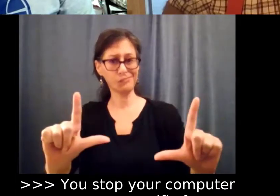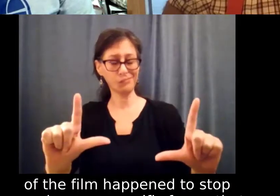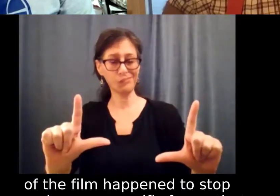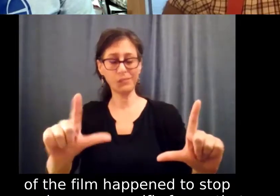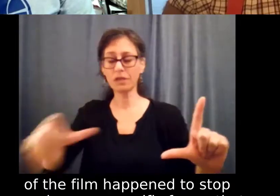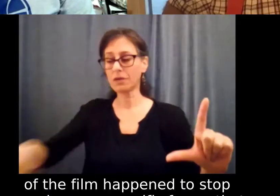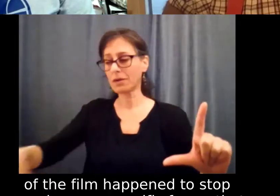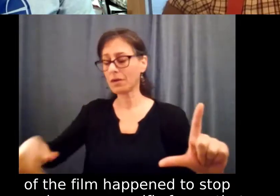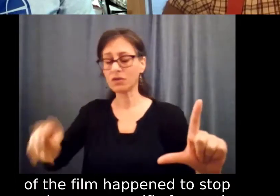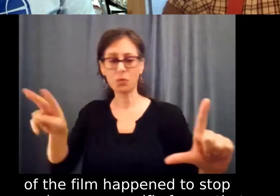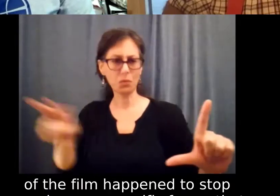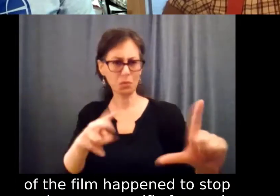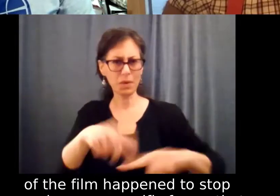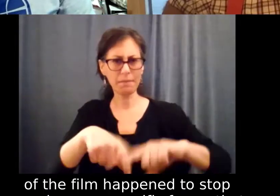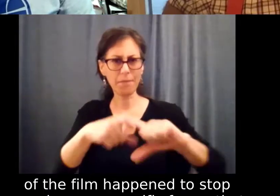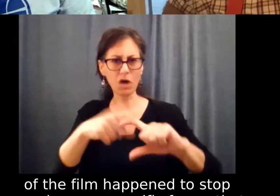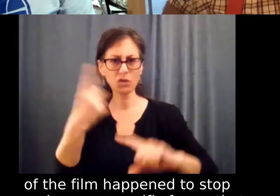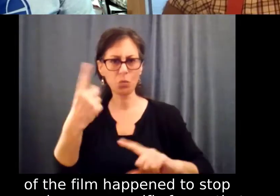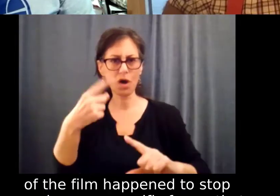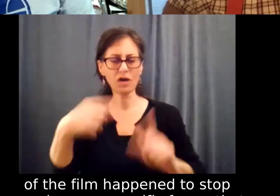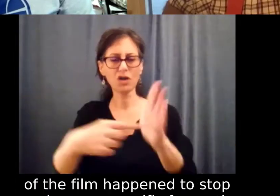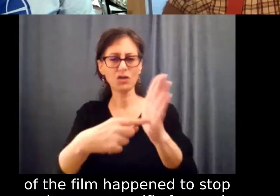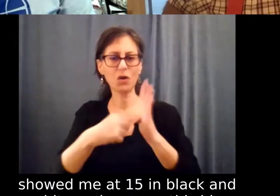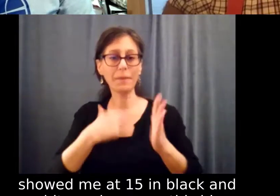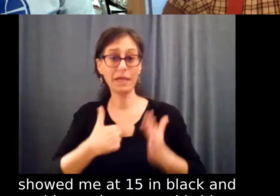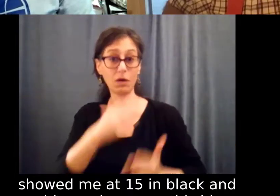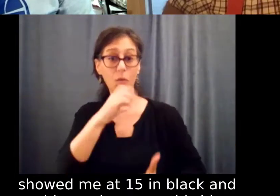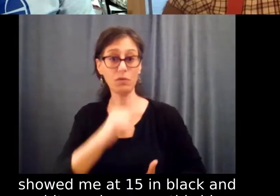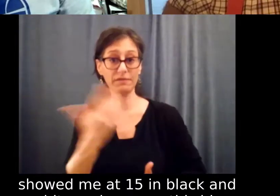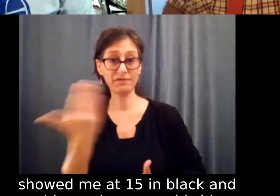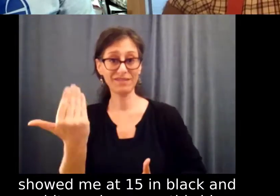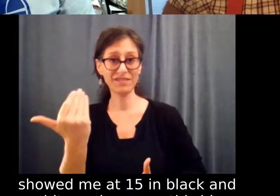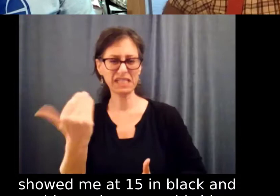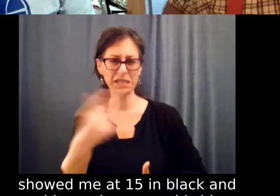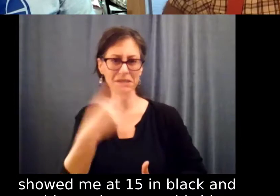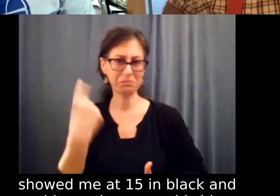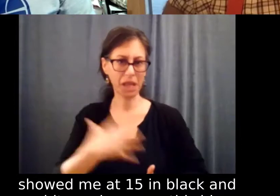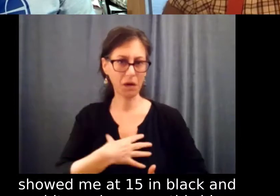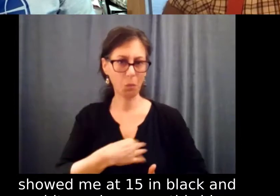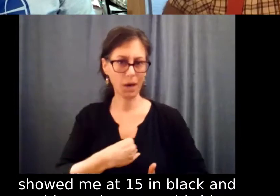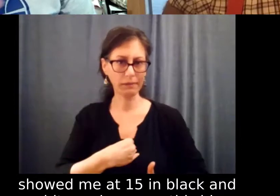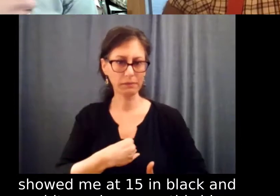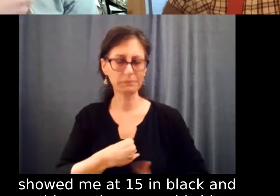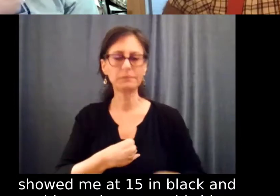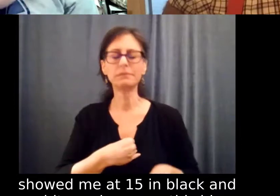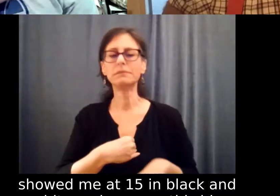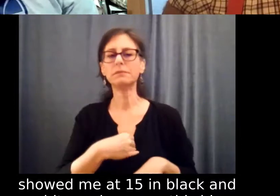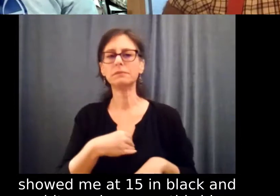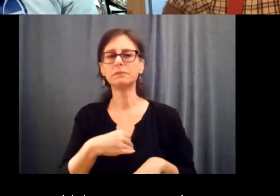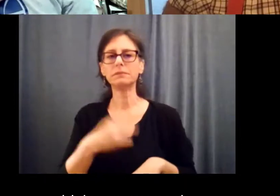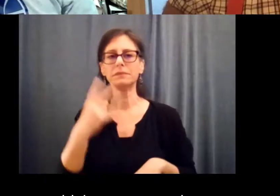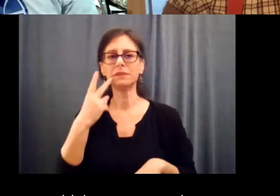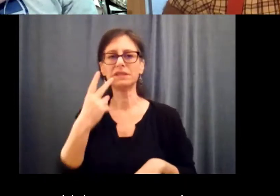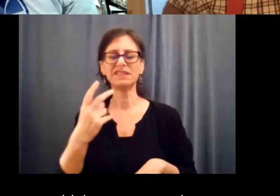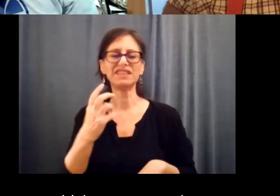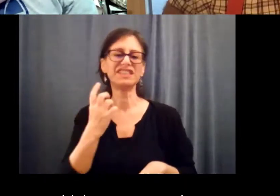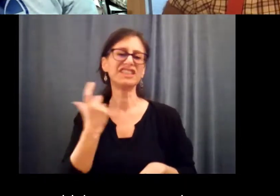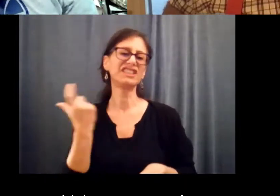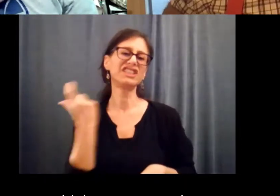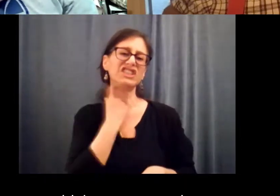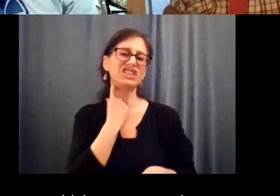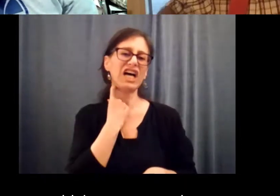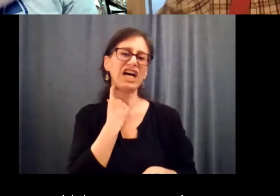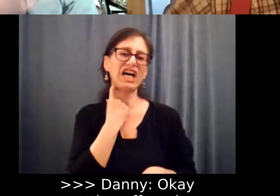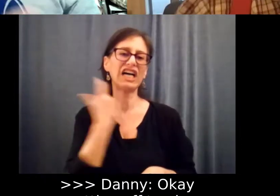specific frame of the film that showed me at 15 from this black and white footage, and you could see this big hickey on my